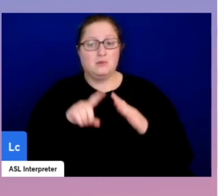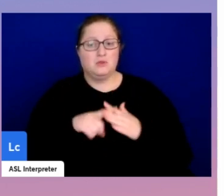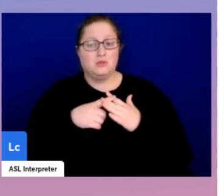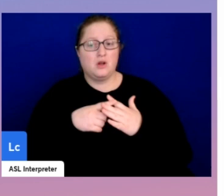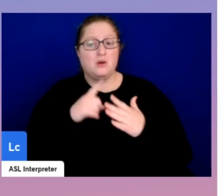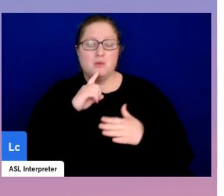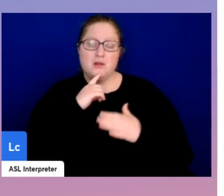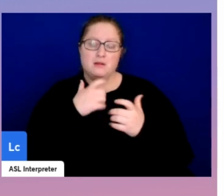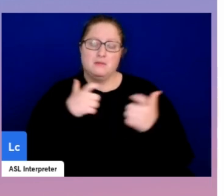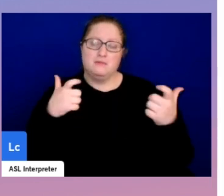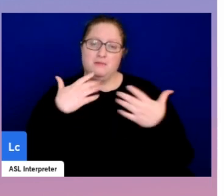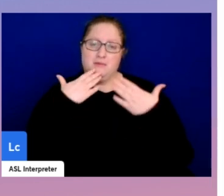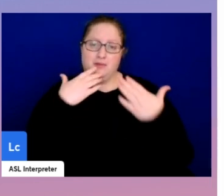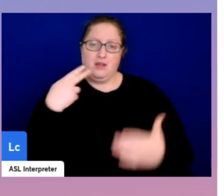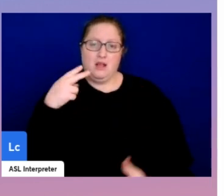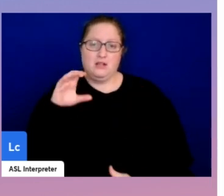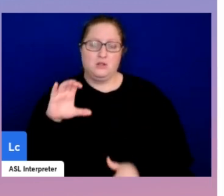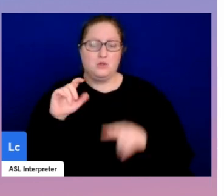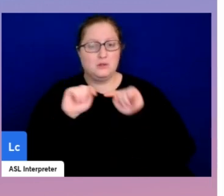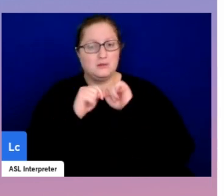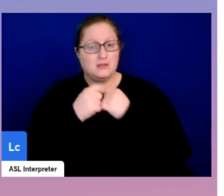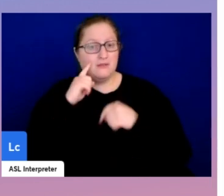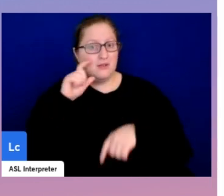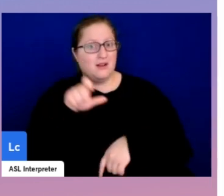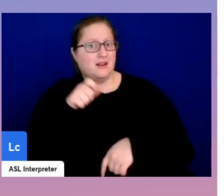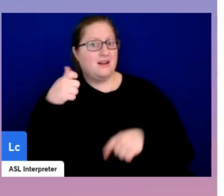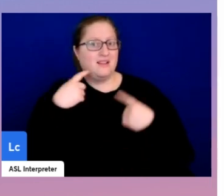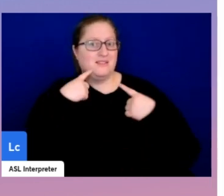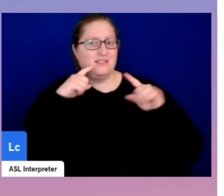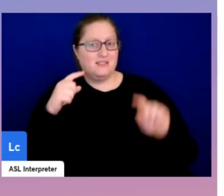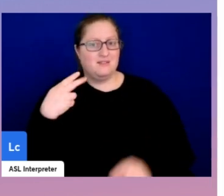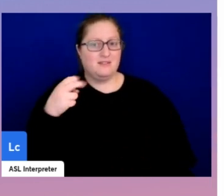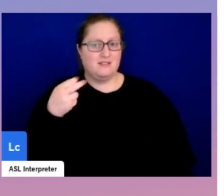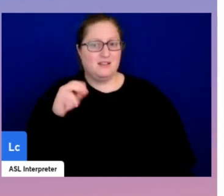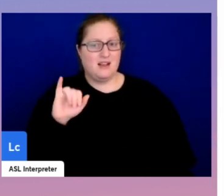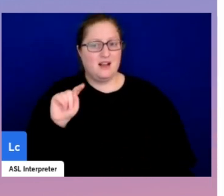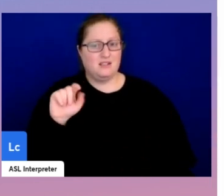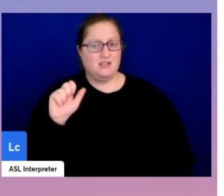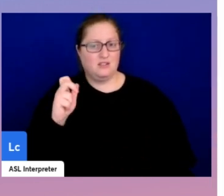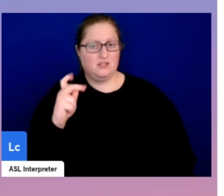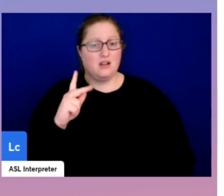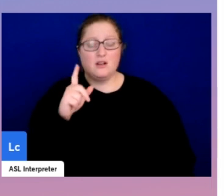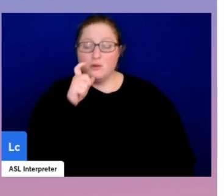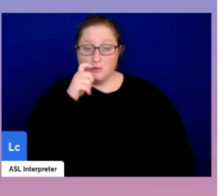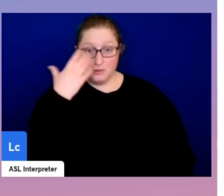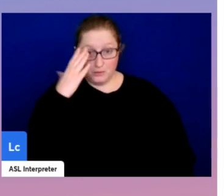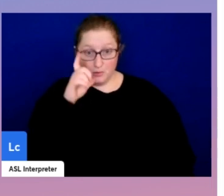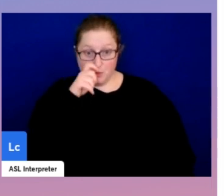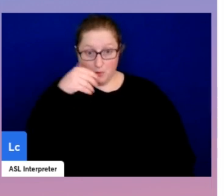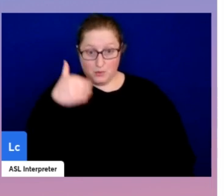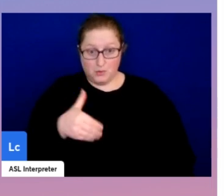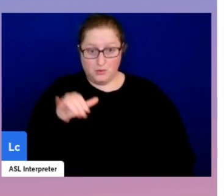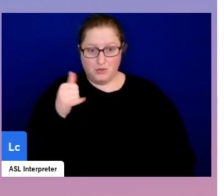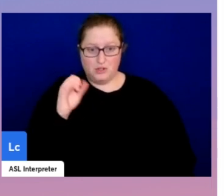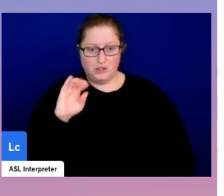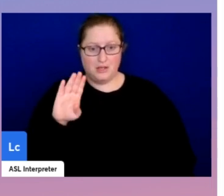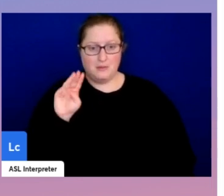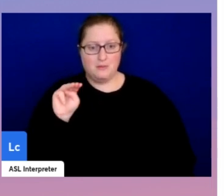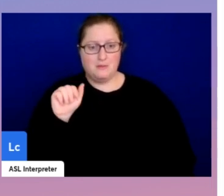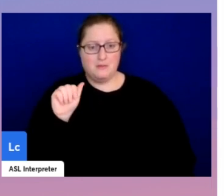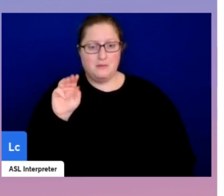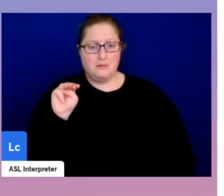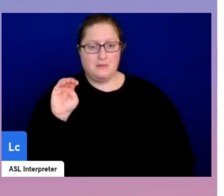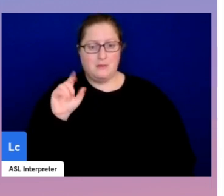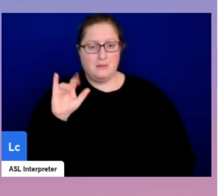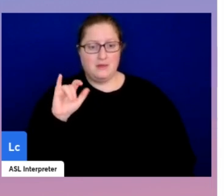the HashiCorp team for putting on another successful Hashi Talks. For those that don't know me, my name is Jacob Mammoliti, and I am part of our Cloud